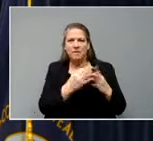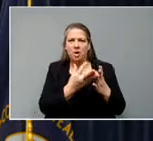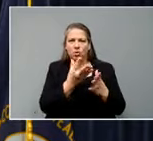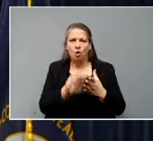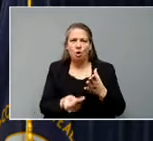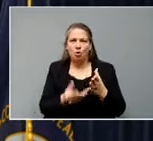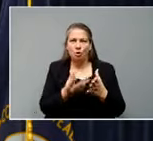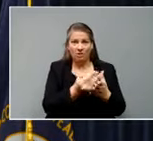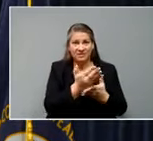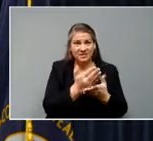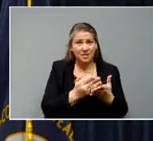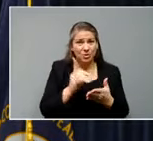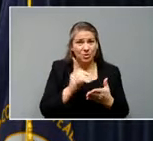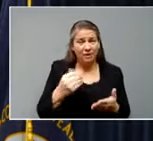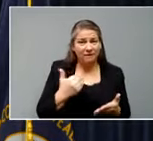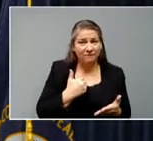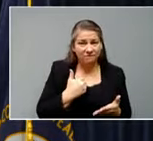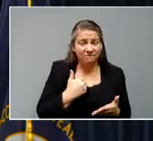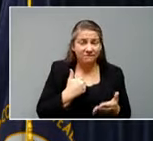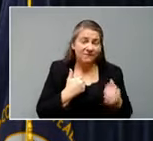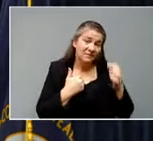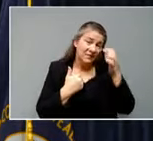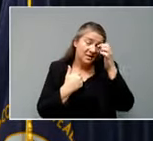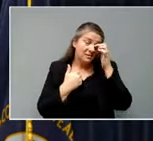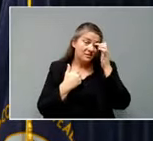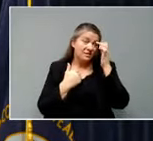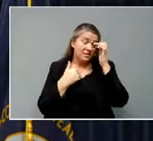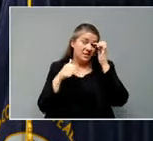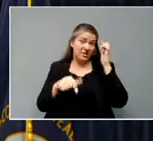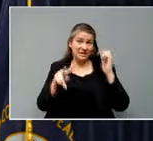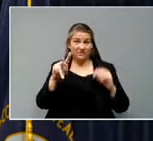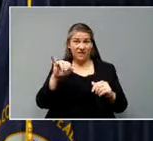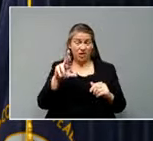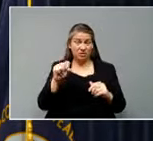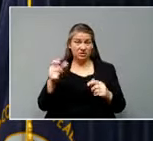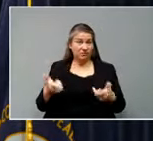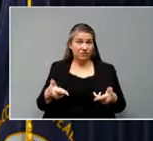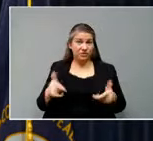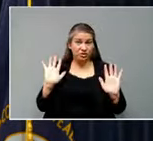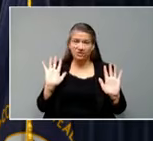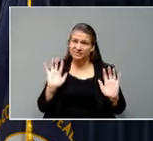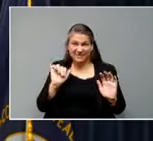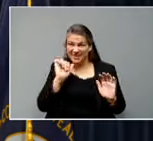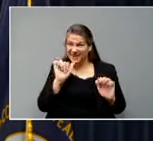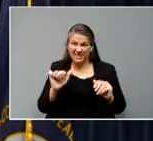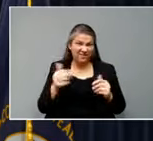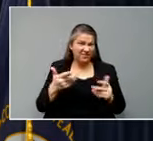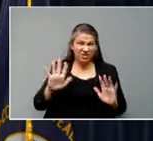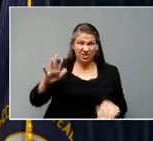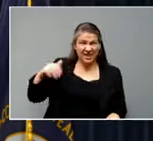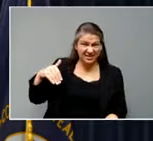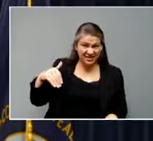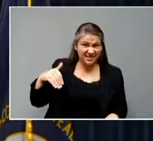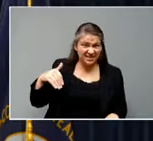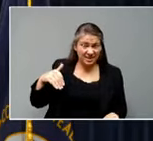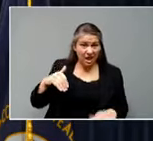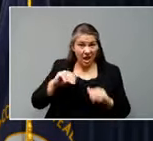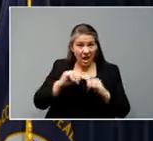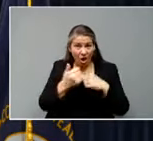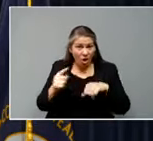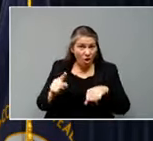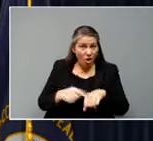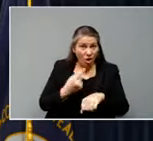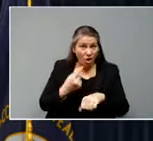deep, because this virus won't be done until it's done. And the answer to how long we got to battle it is